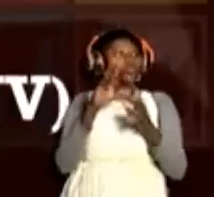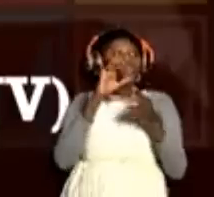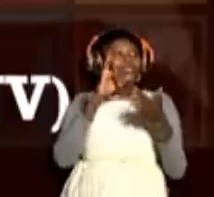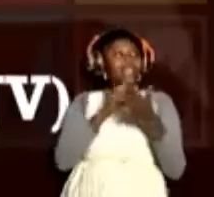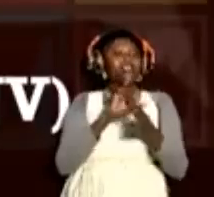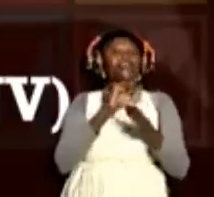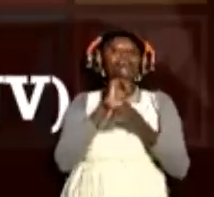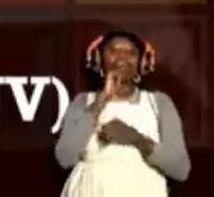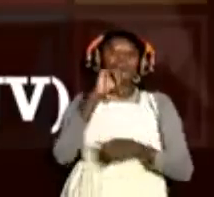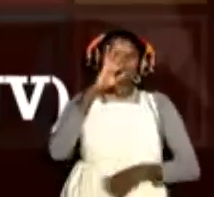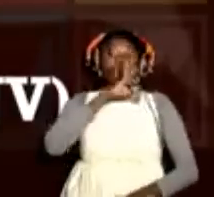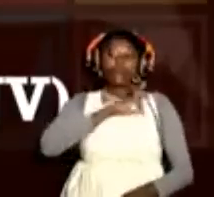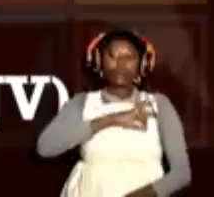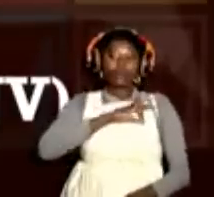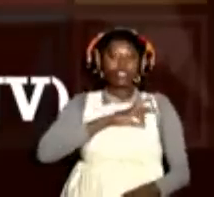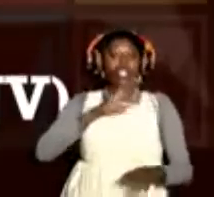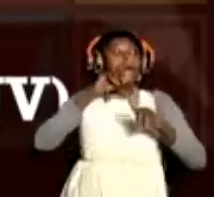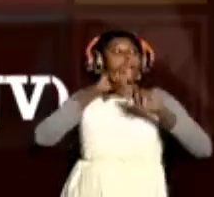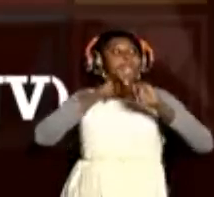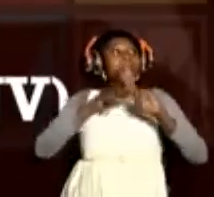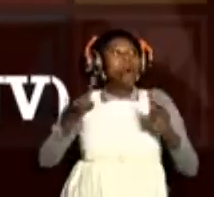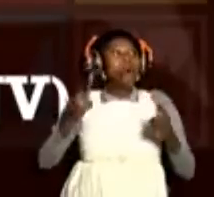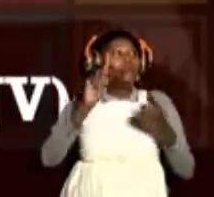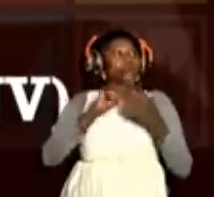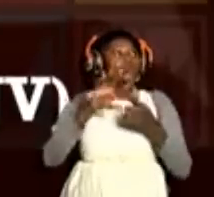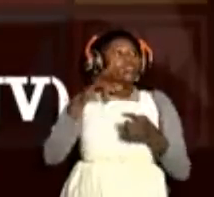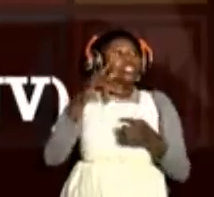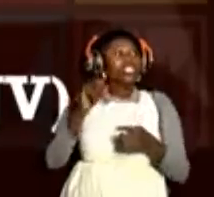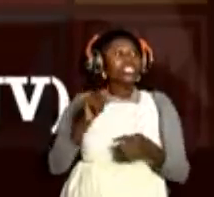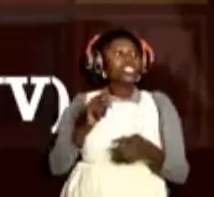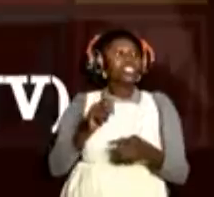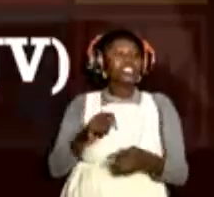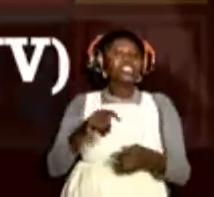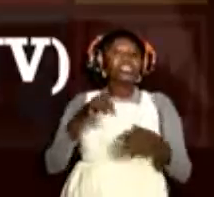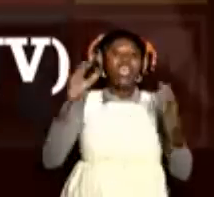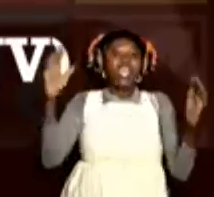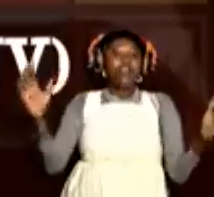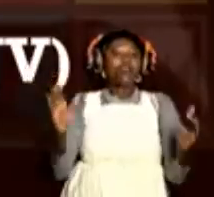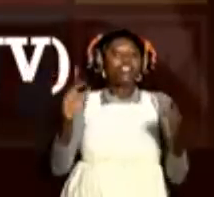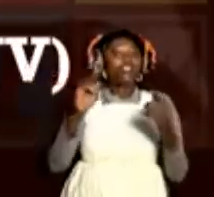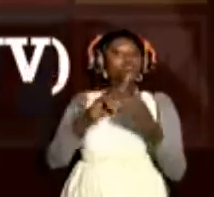profit, but to the subverting of the hearers.